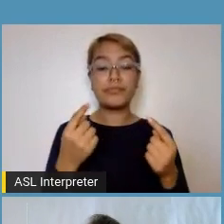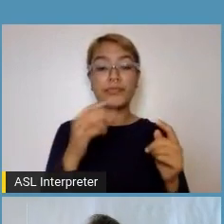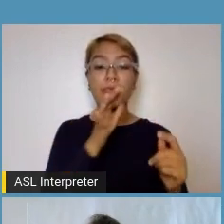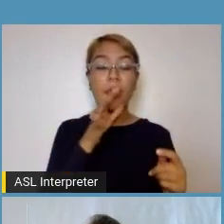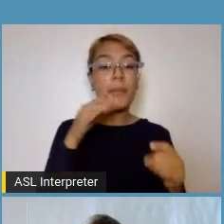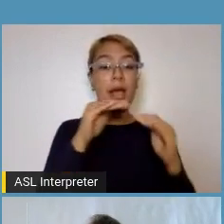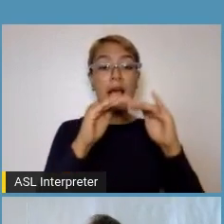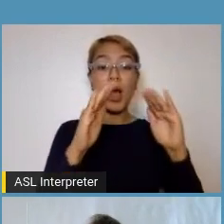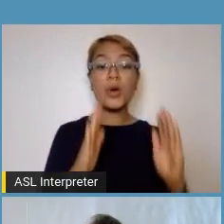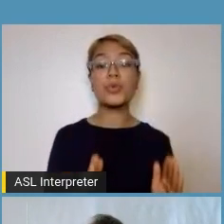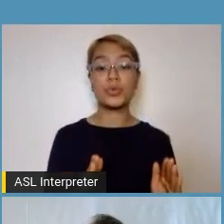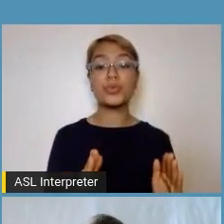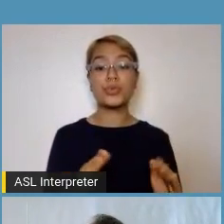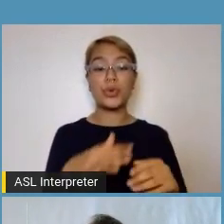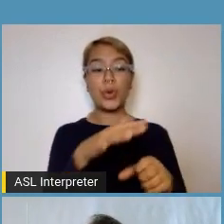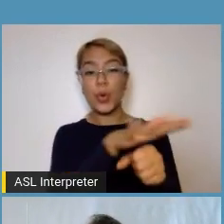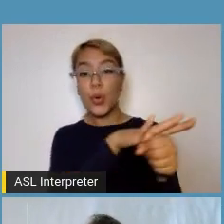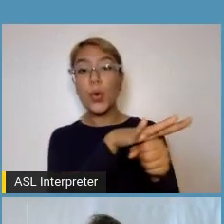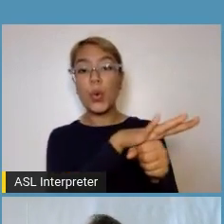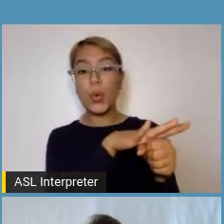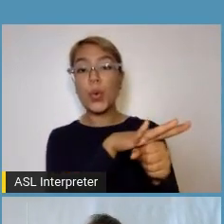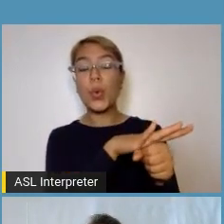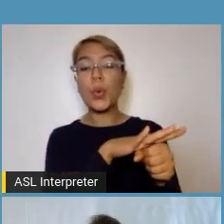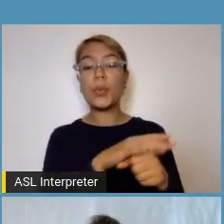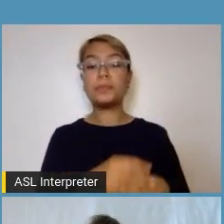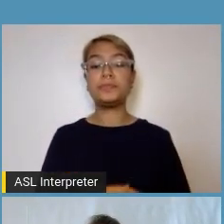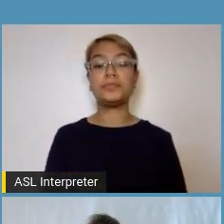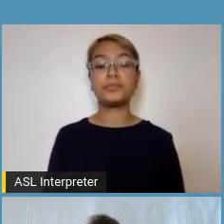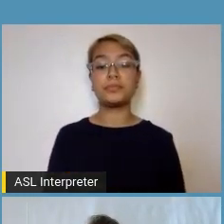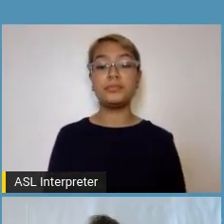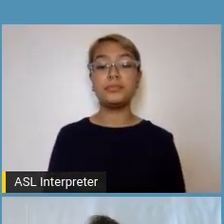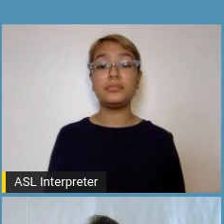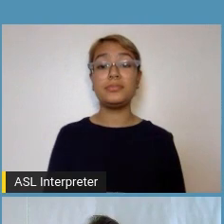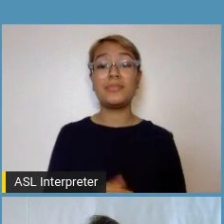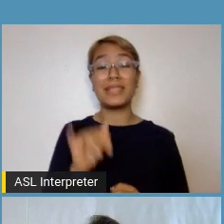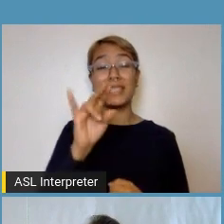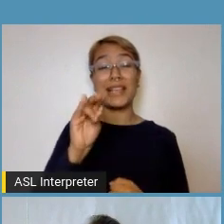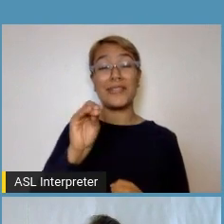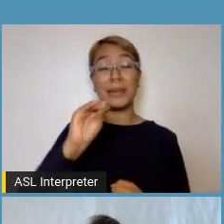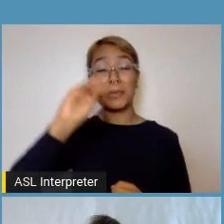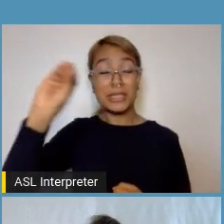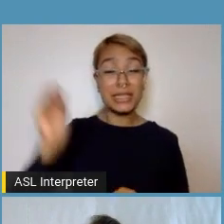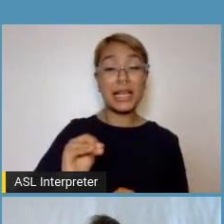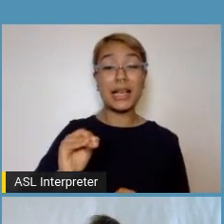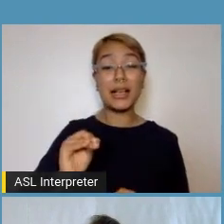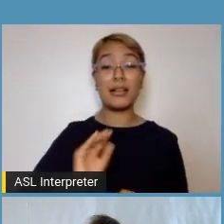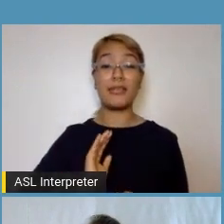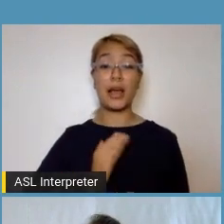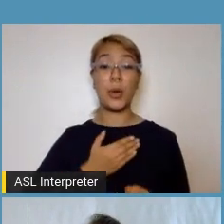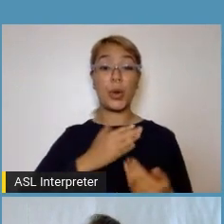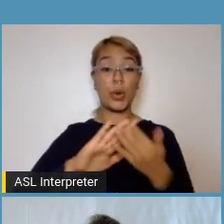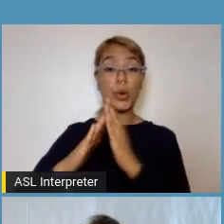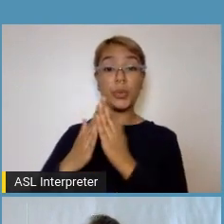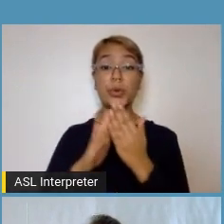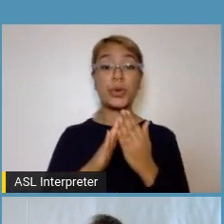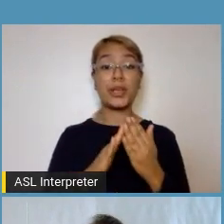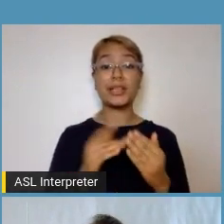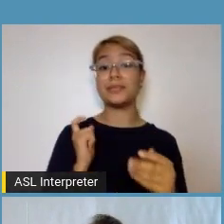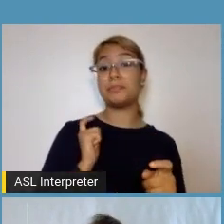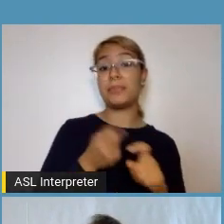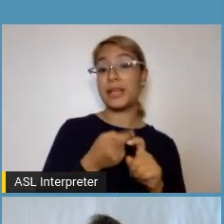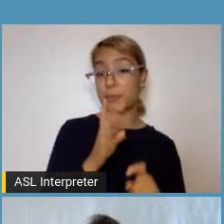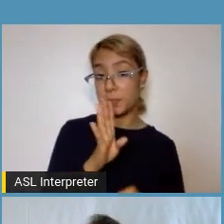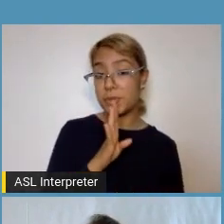that remains of what was vast farmland, and 70% of our community are Spanish-speaking.